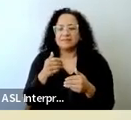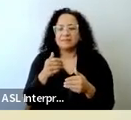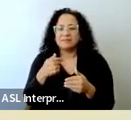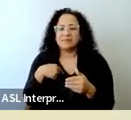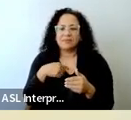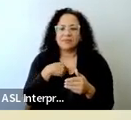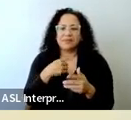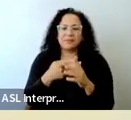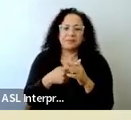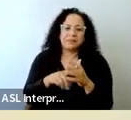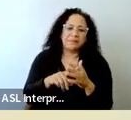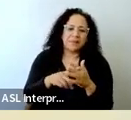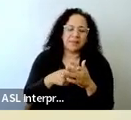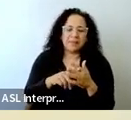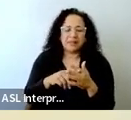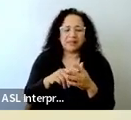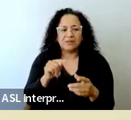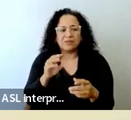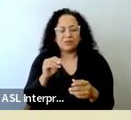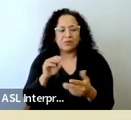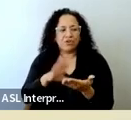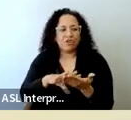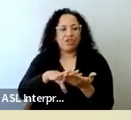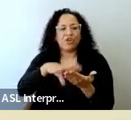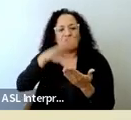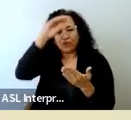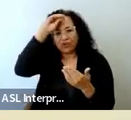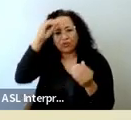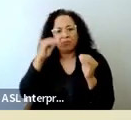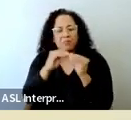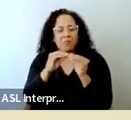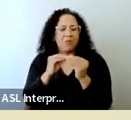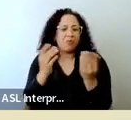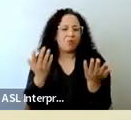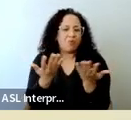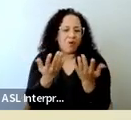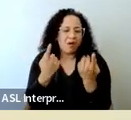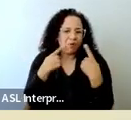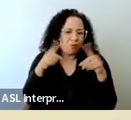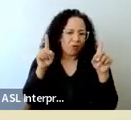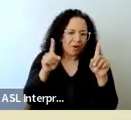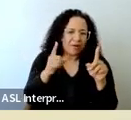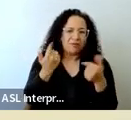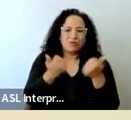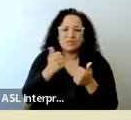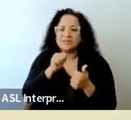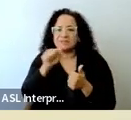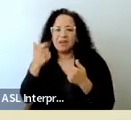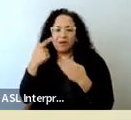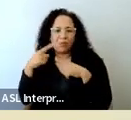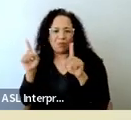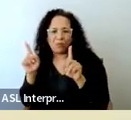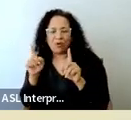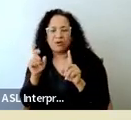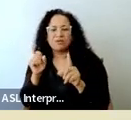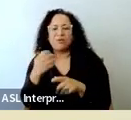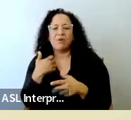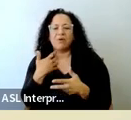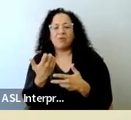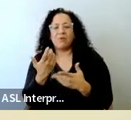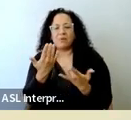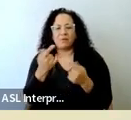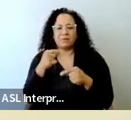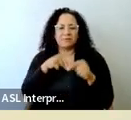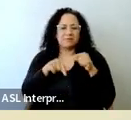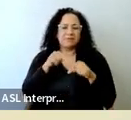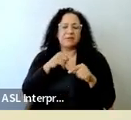we began to learn more about what was working and what wasn't working. But I want to take a step back